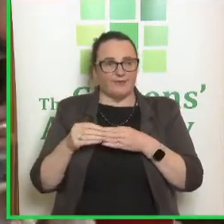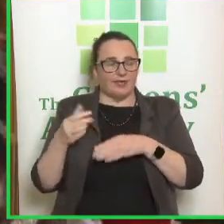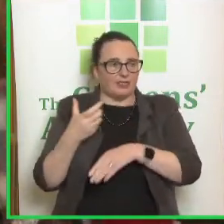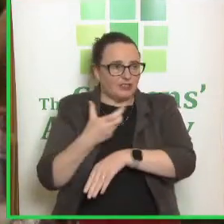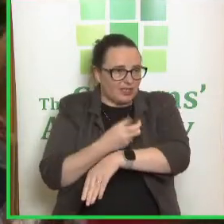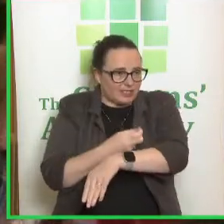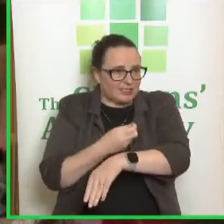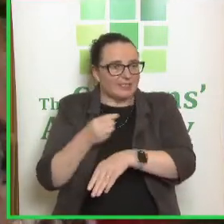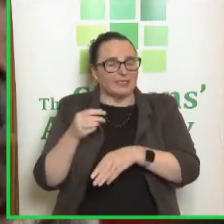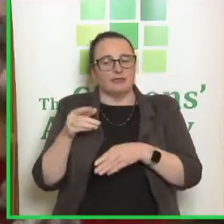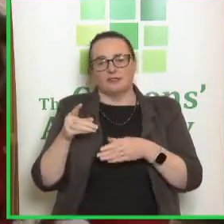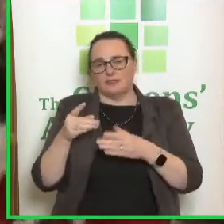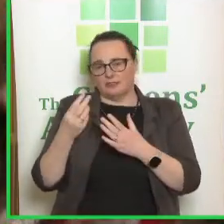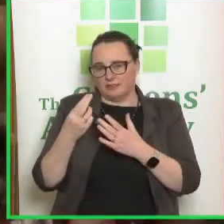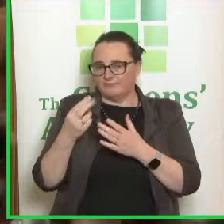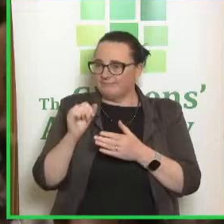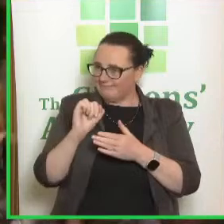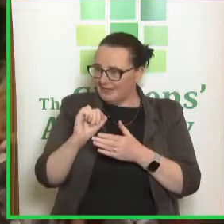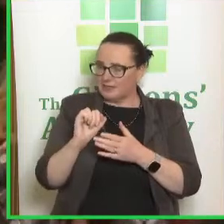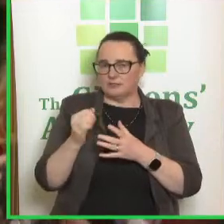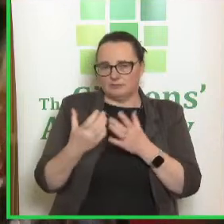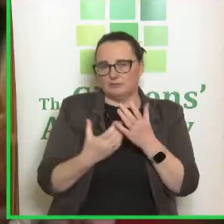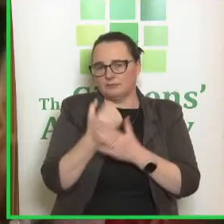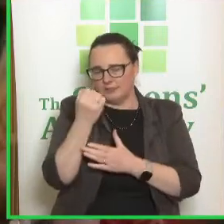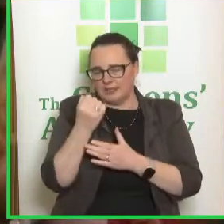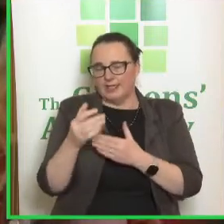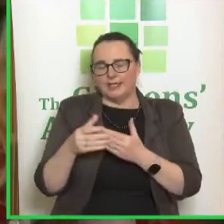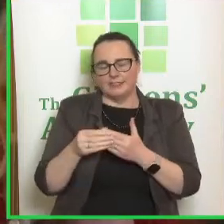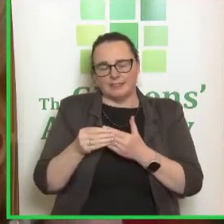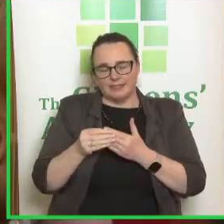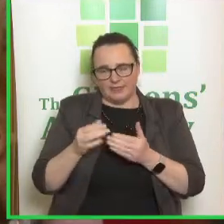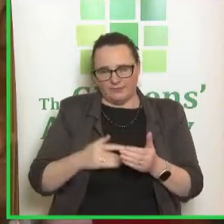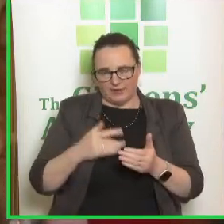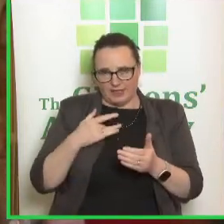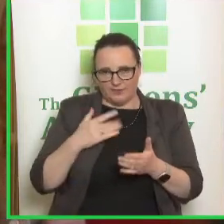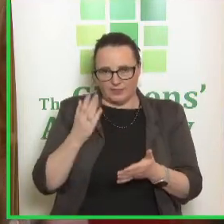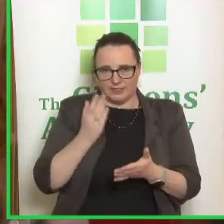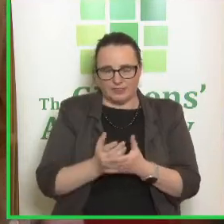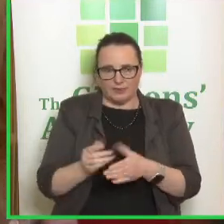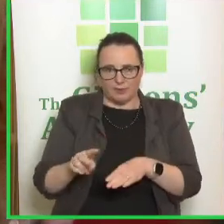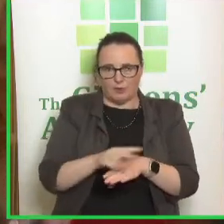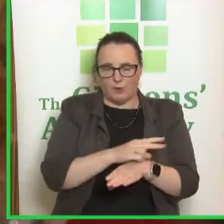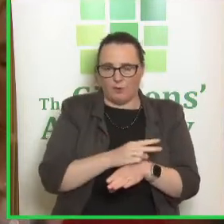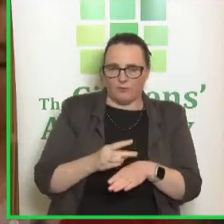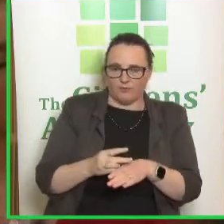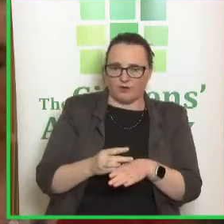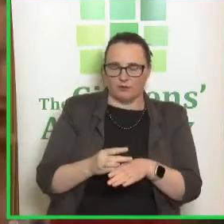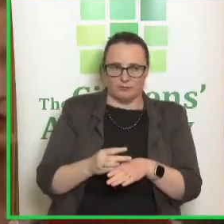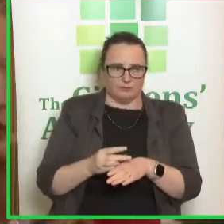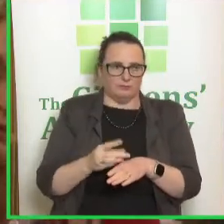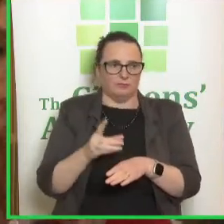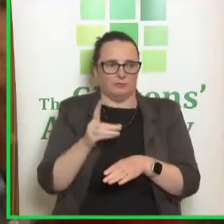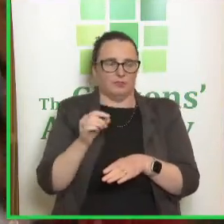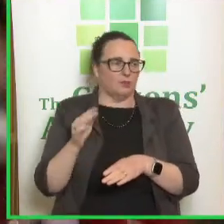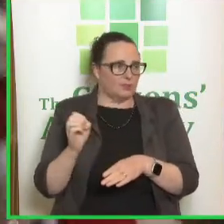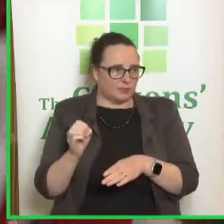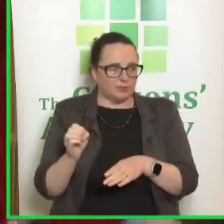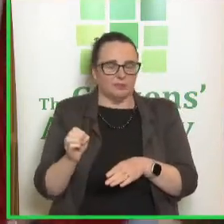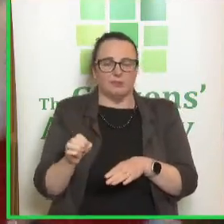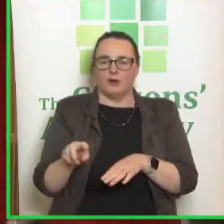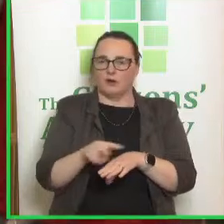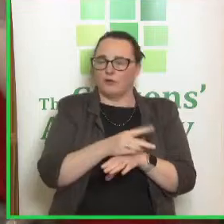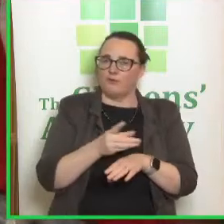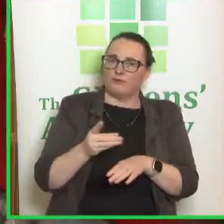consumption rooms, work. They save lives, they prevent overdose. Given that we're facing potential overdoses with these